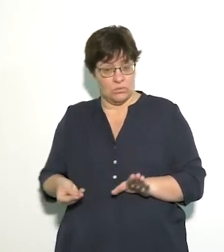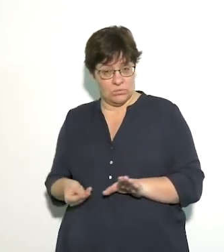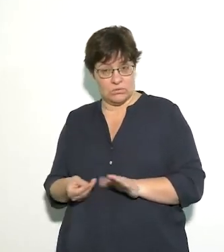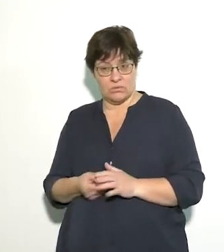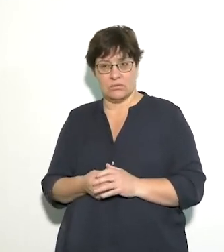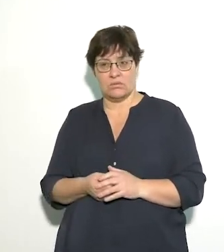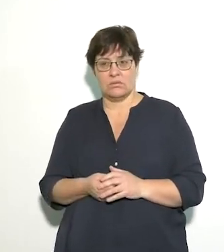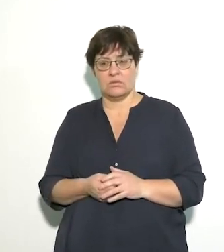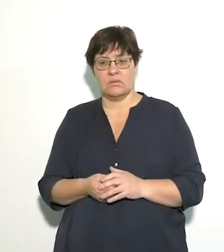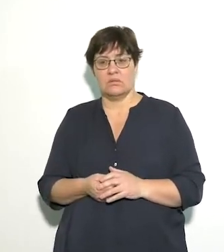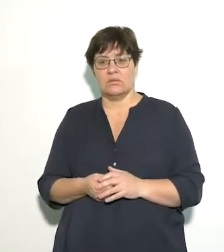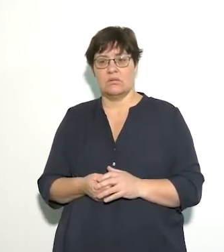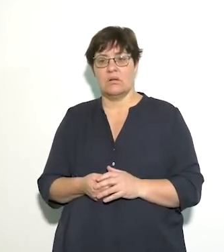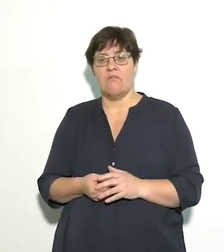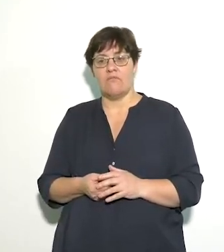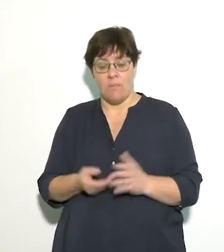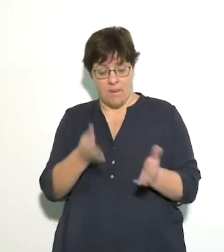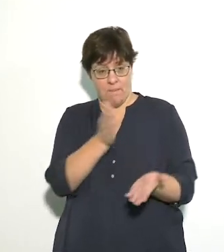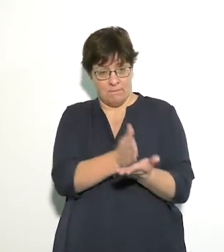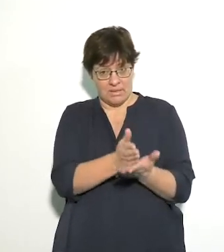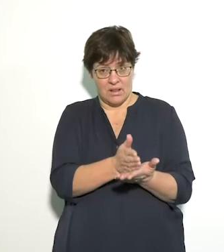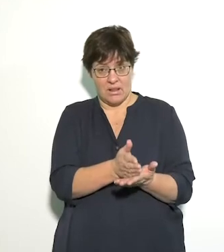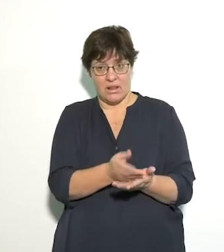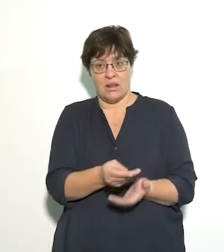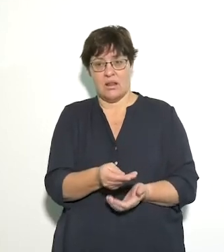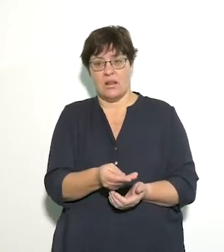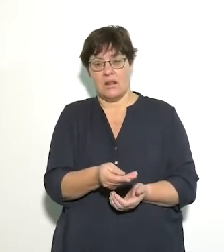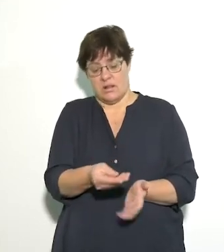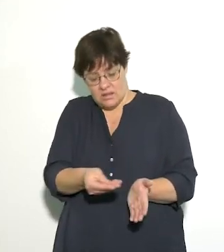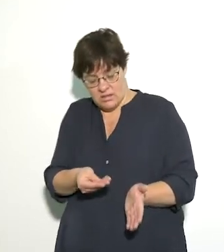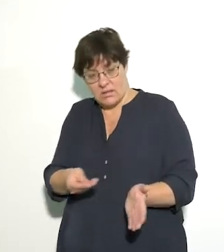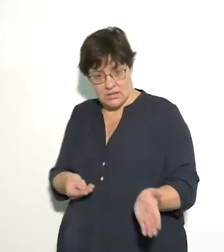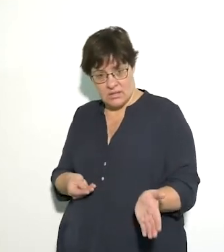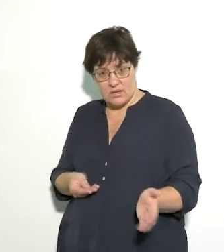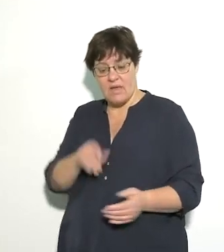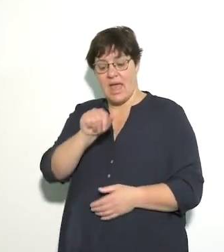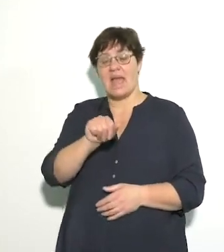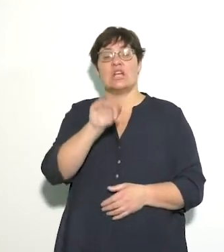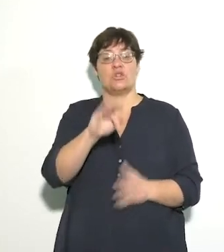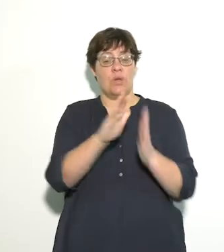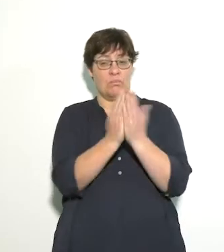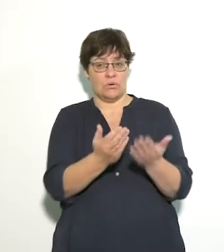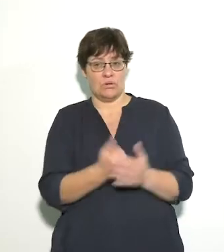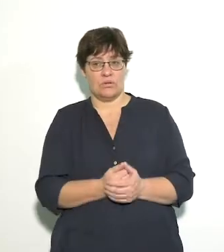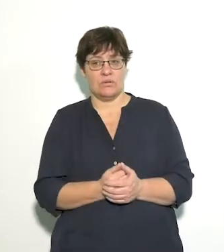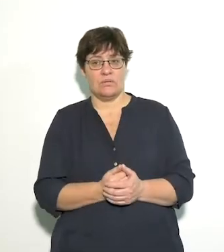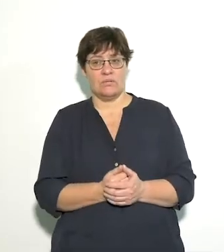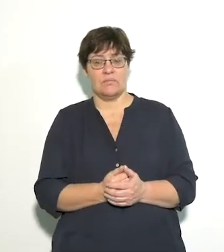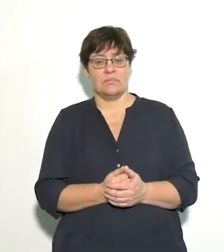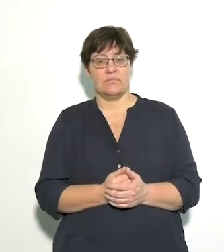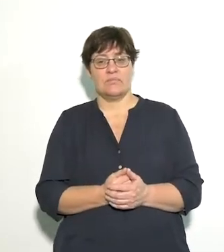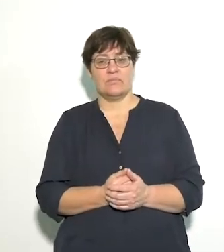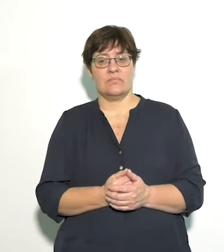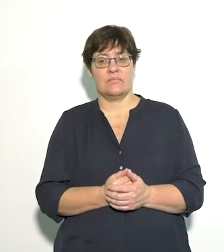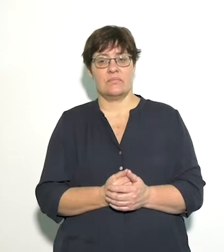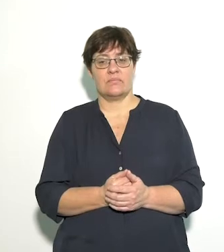out of here, always work from the middle. If you're creating A3 books, okay, I'm going to put this